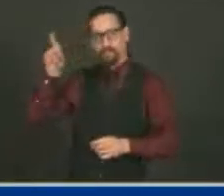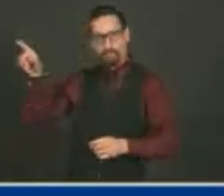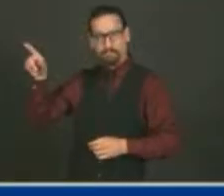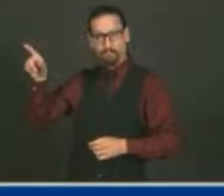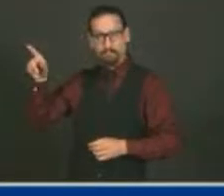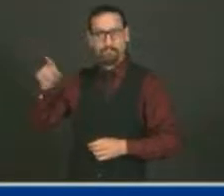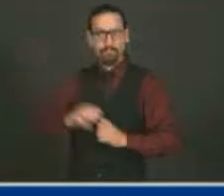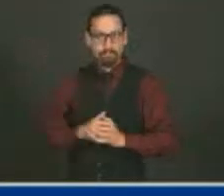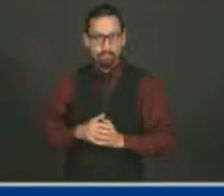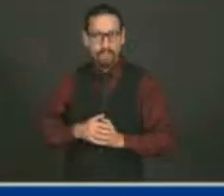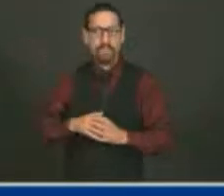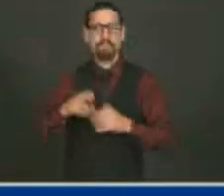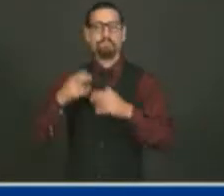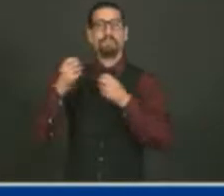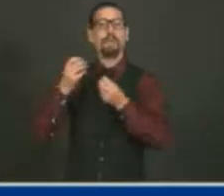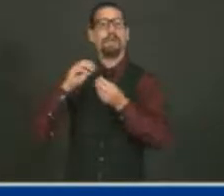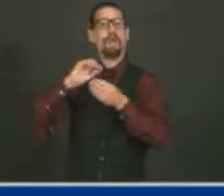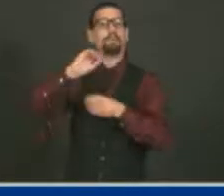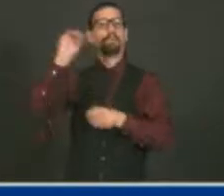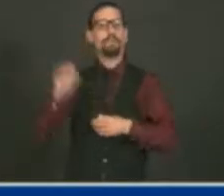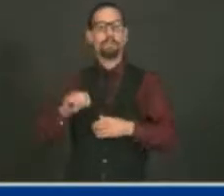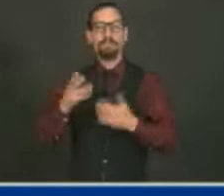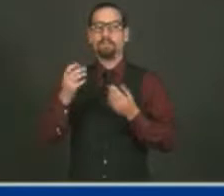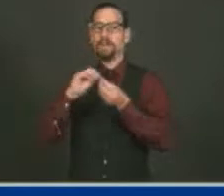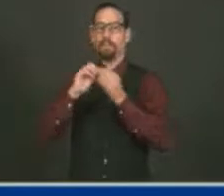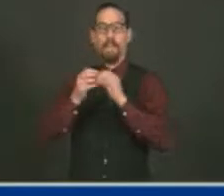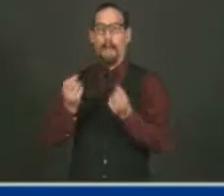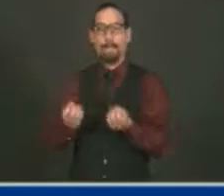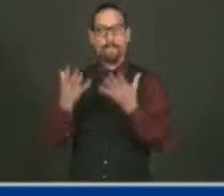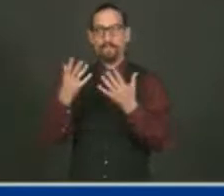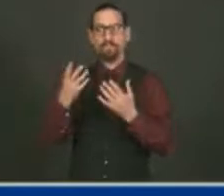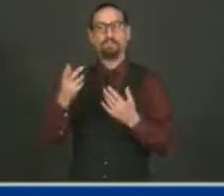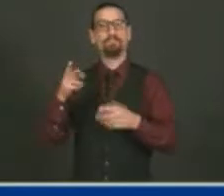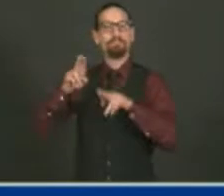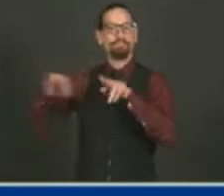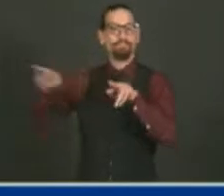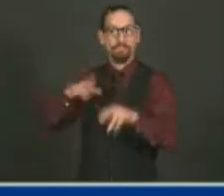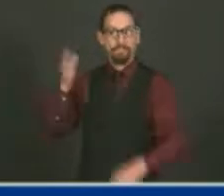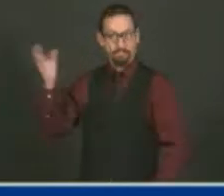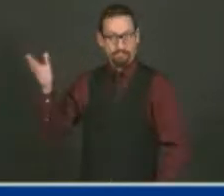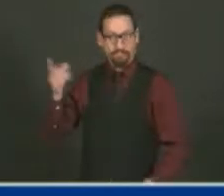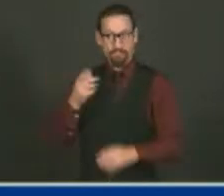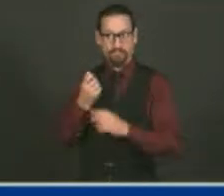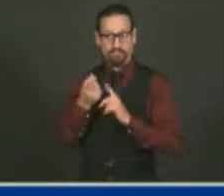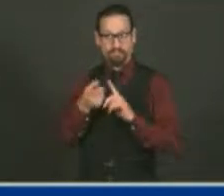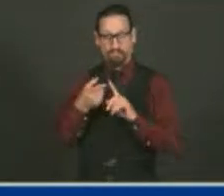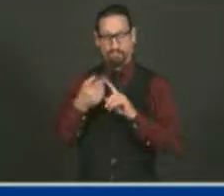New hospitalizations last week, we saw a big jump up to 106